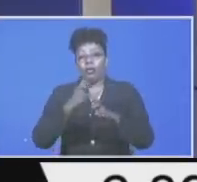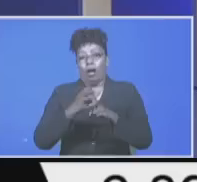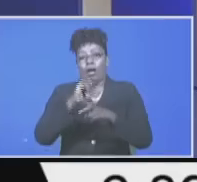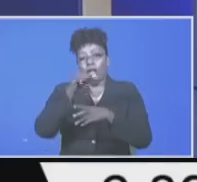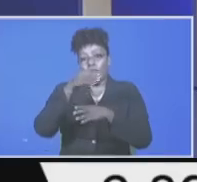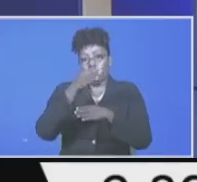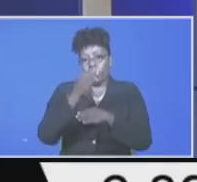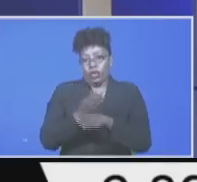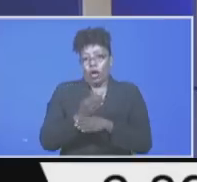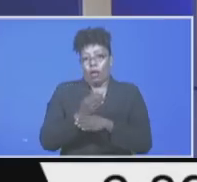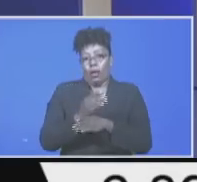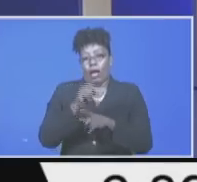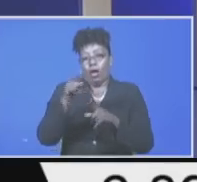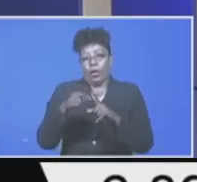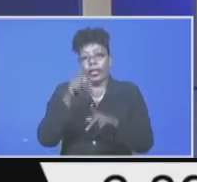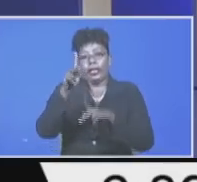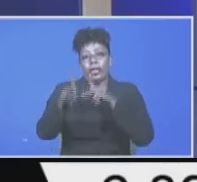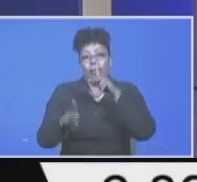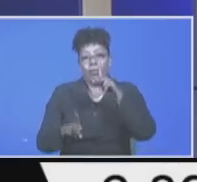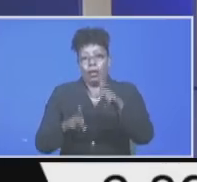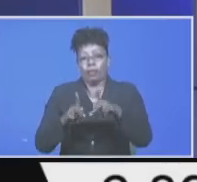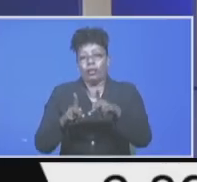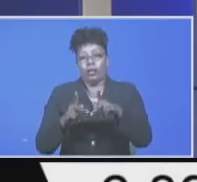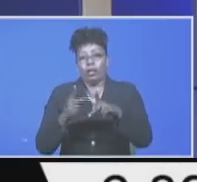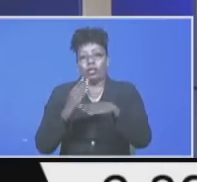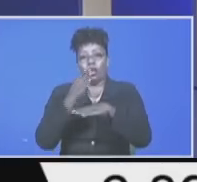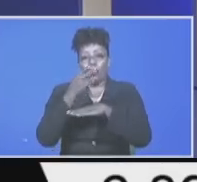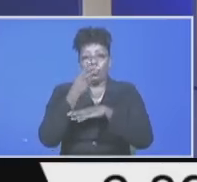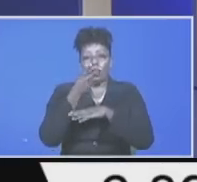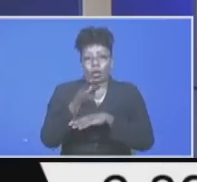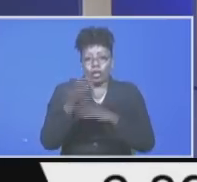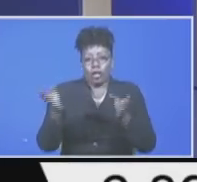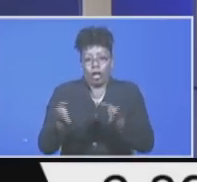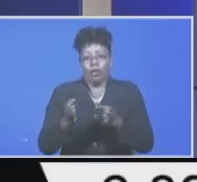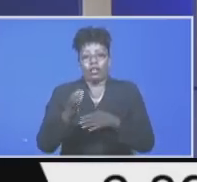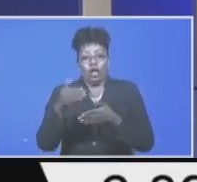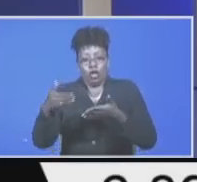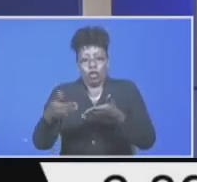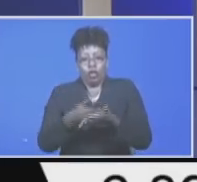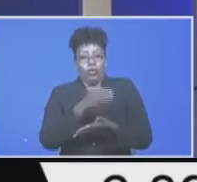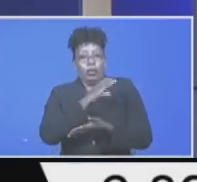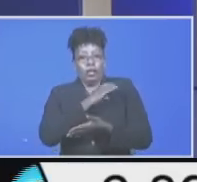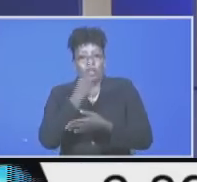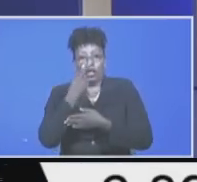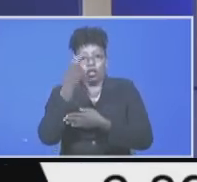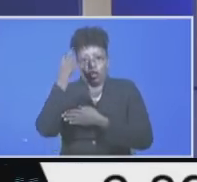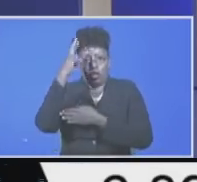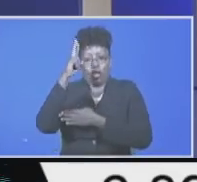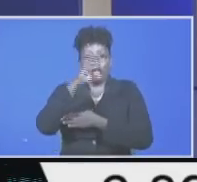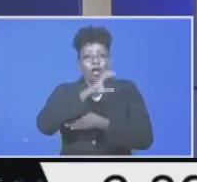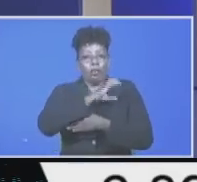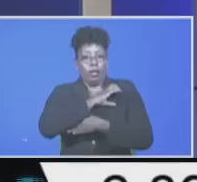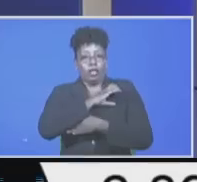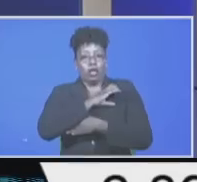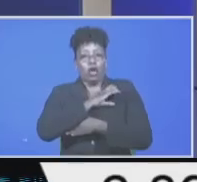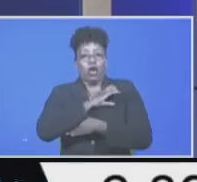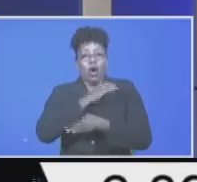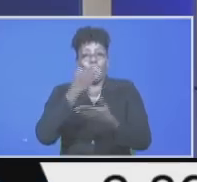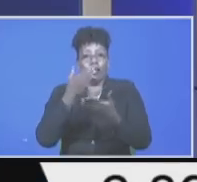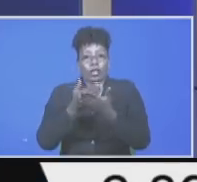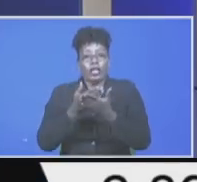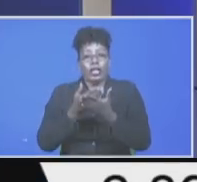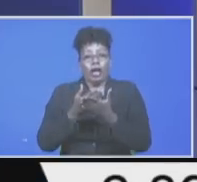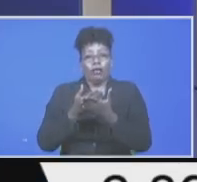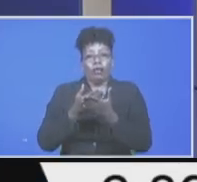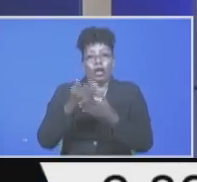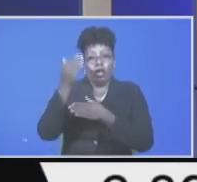the intensity of which many in the public often overlook. He urged new officers to look to senior officers who have a wealth of knowledge and learn